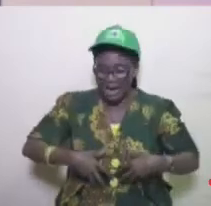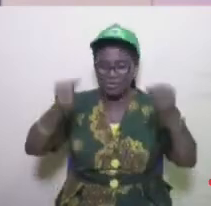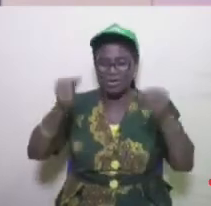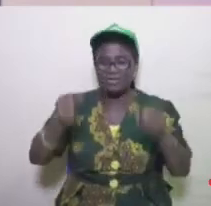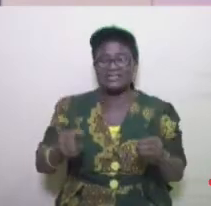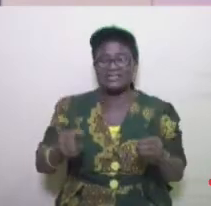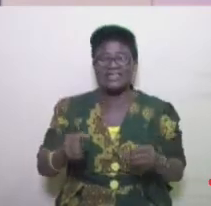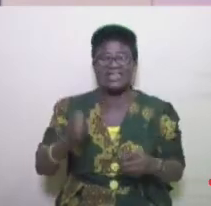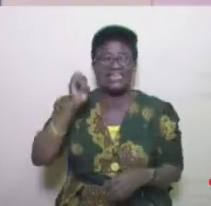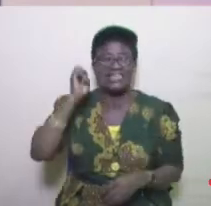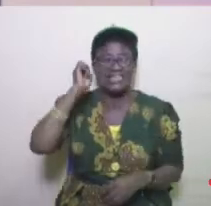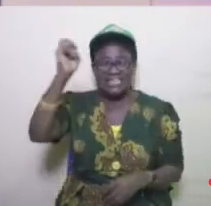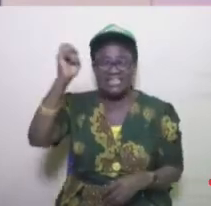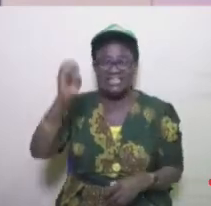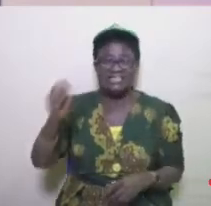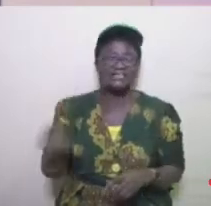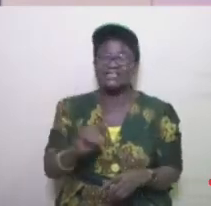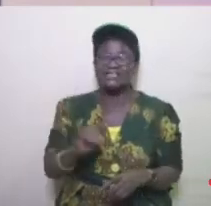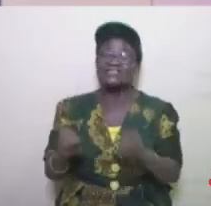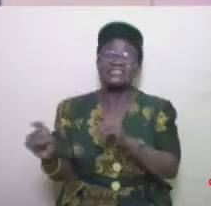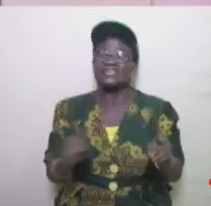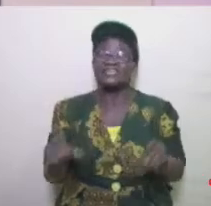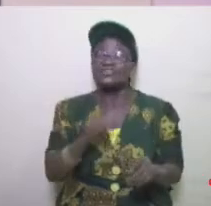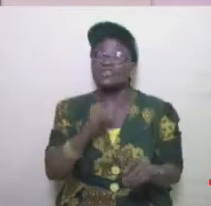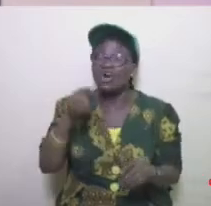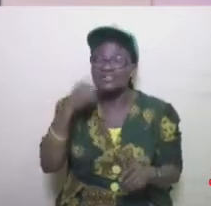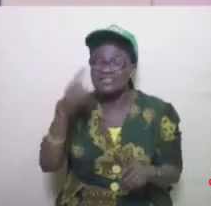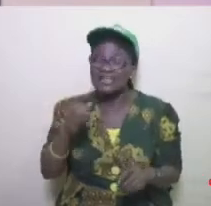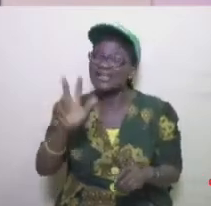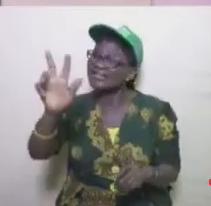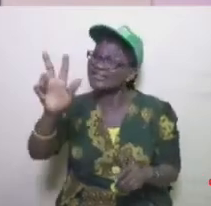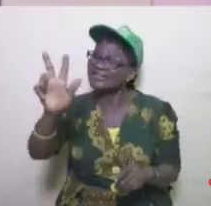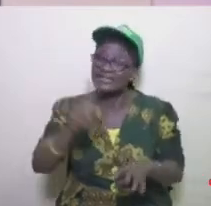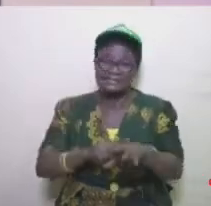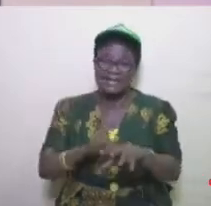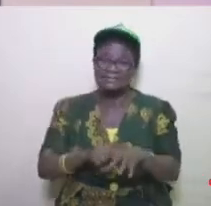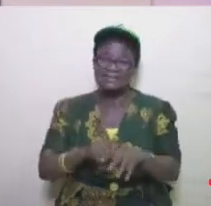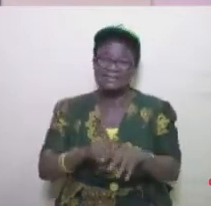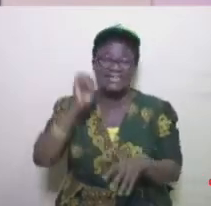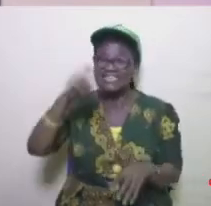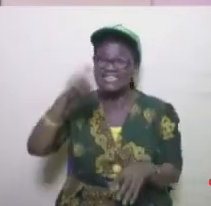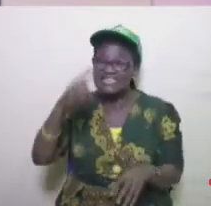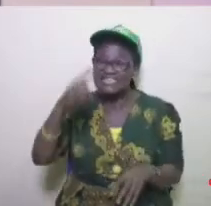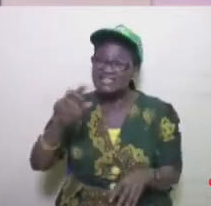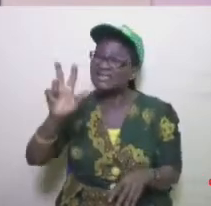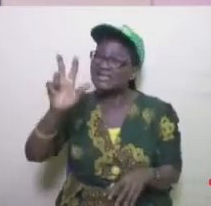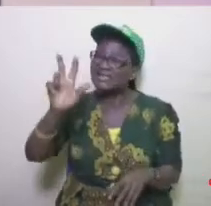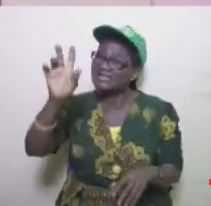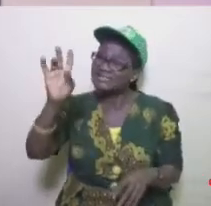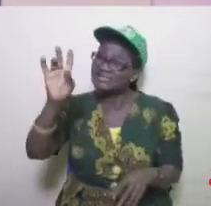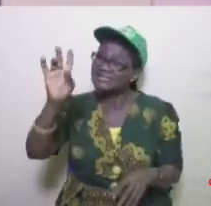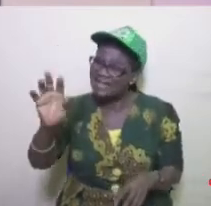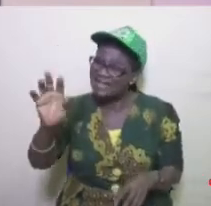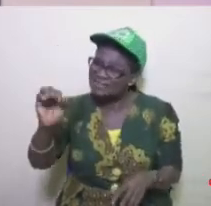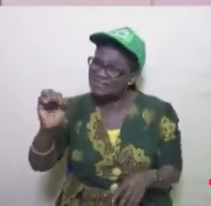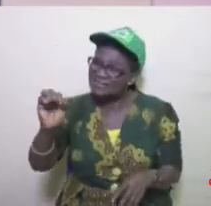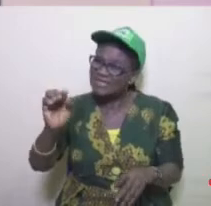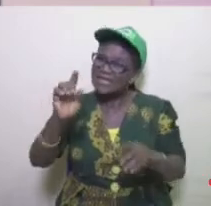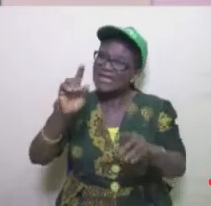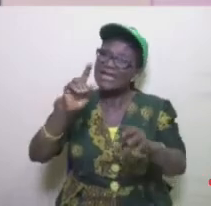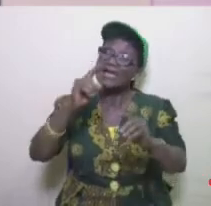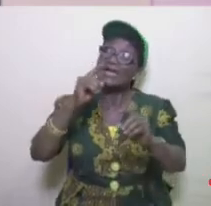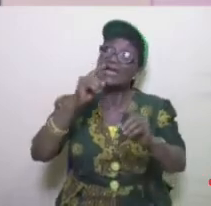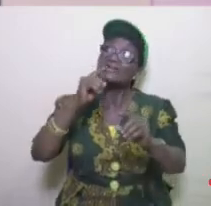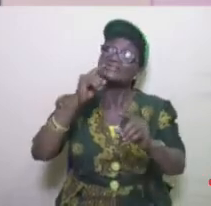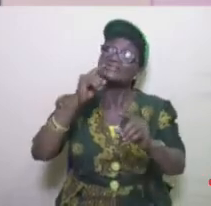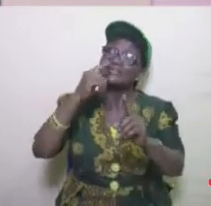it is 3 times. It is 70 times 7. And